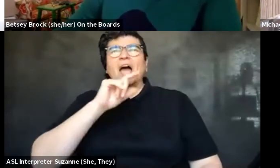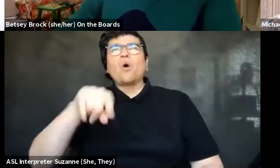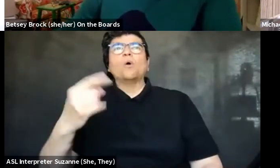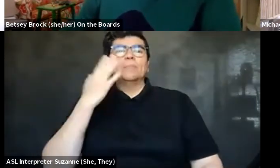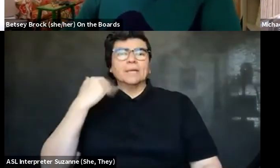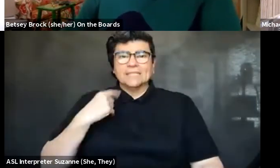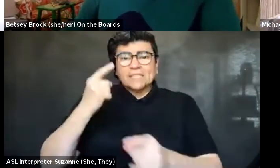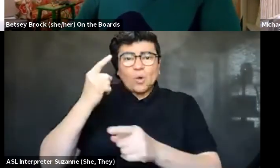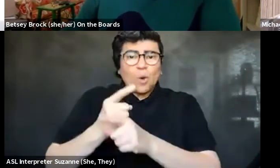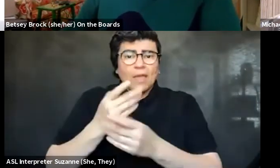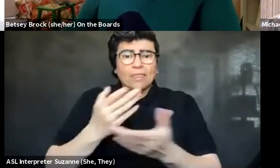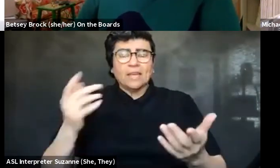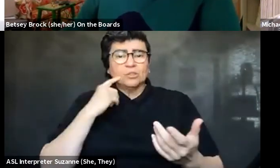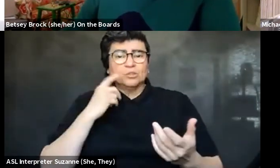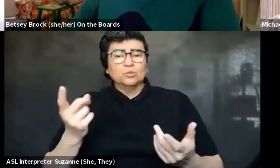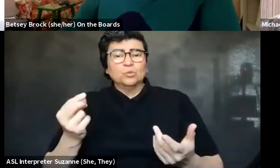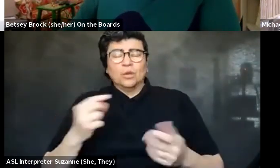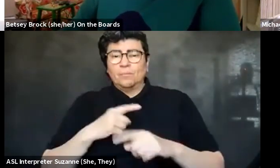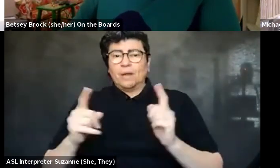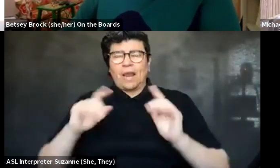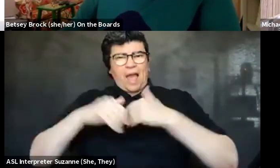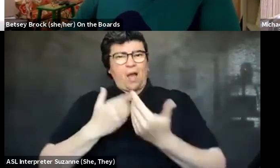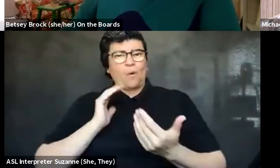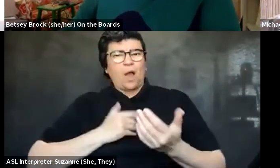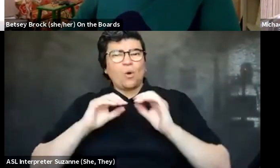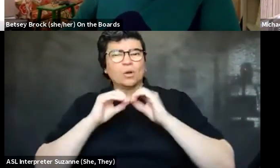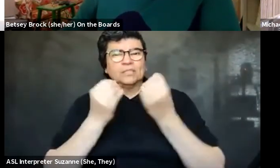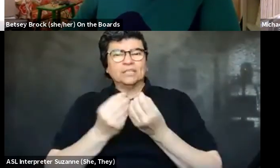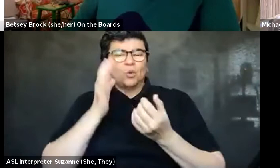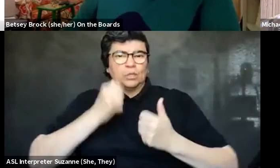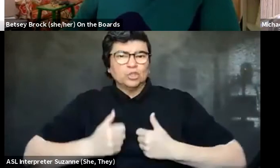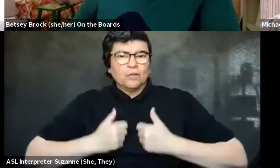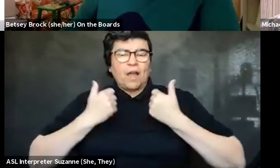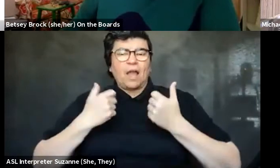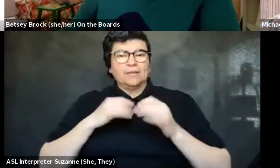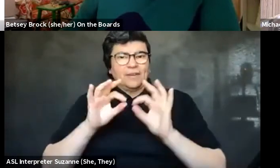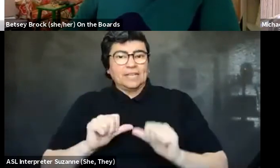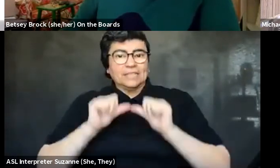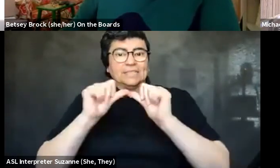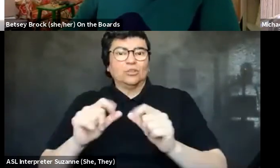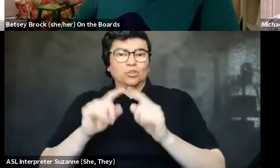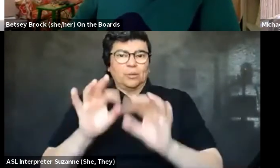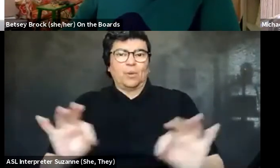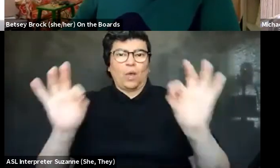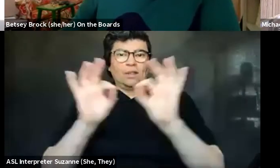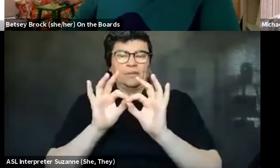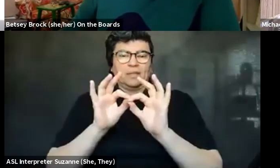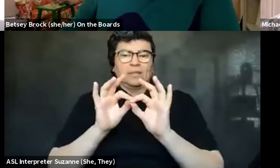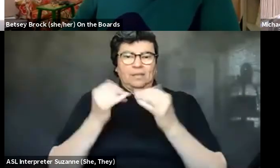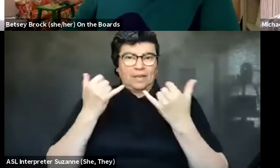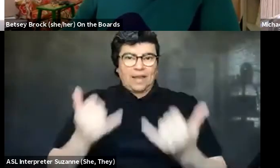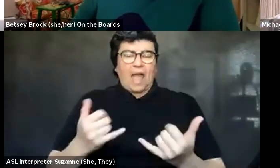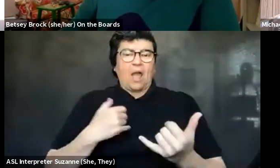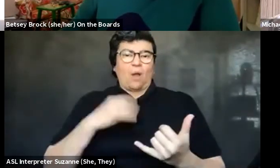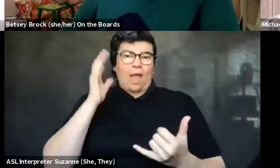is key to how our organizations are going to survive and continue to be relevant now and in the